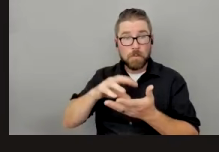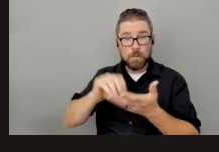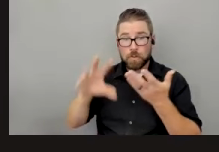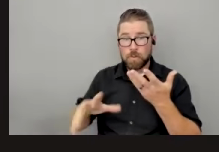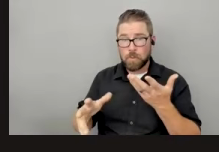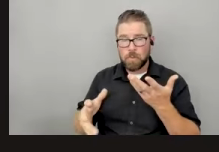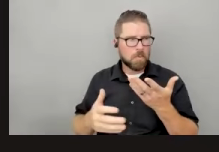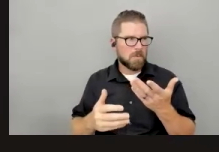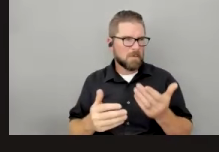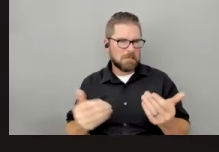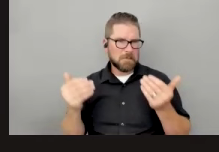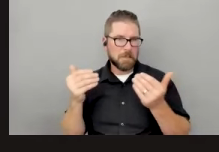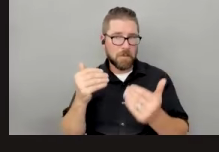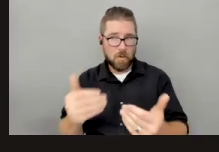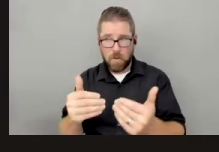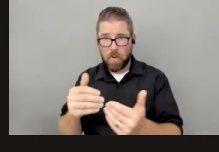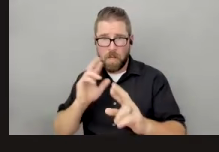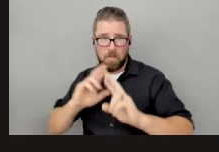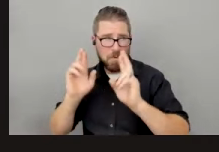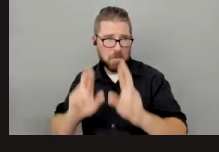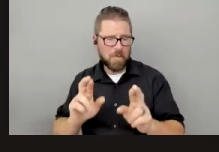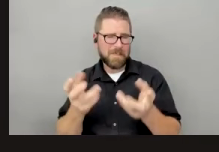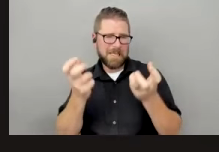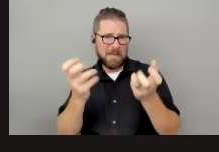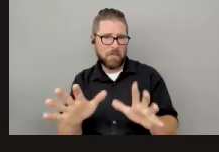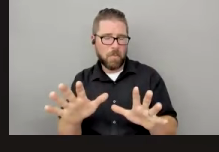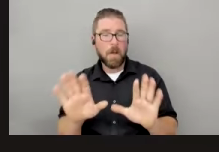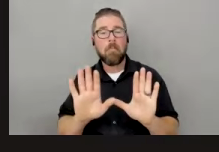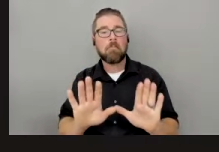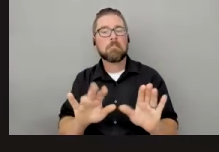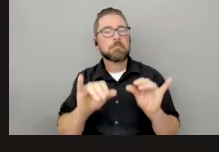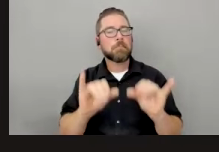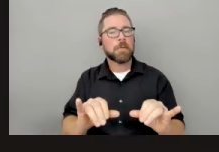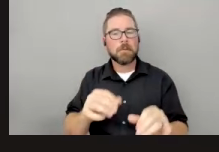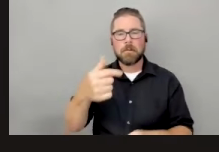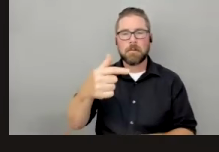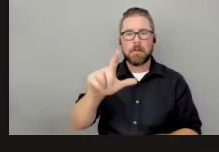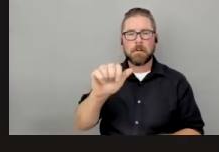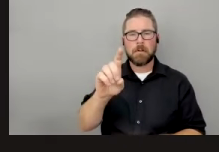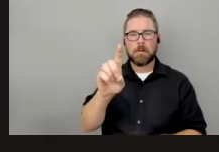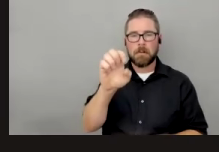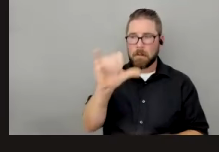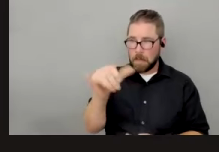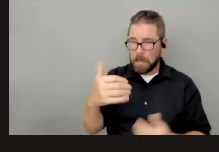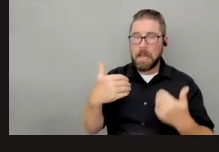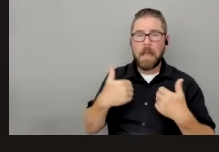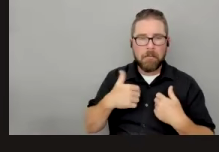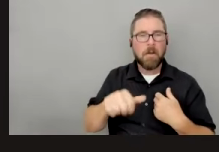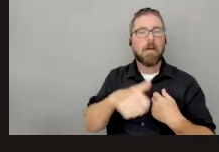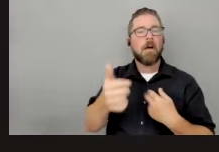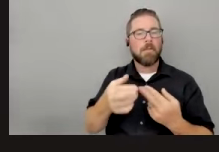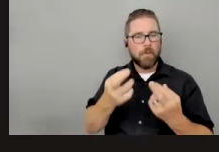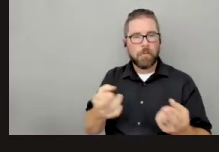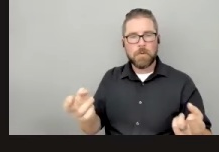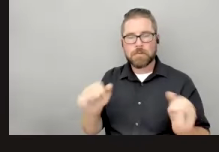incident reporting, there are resources that Gladdy has that are outside organizations that could